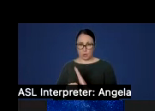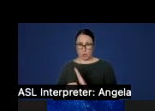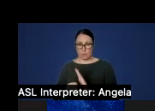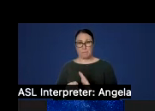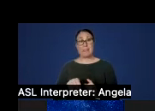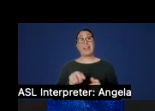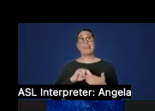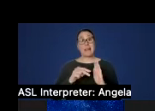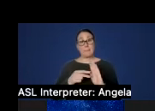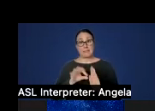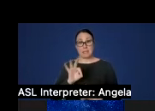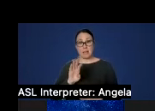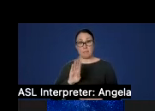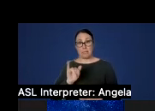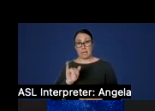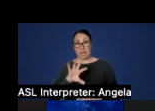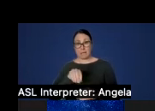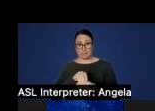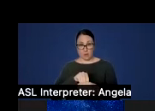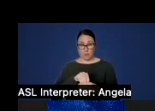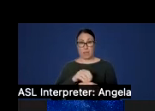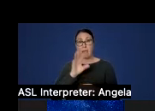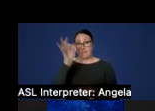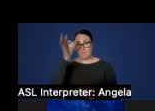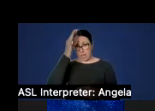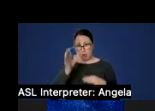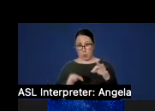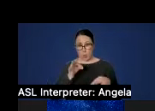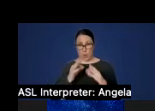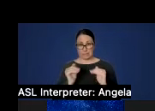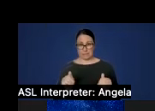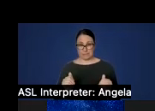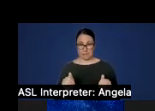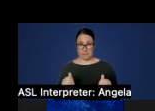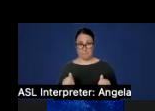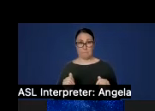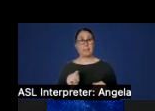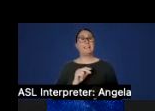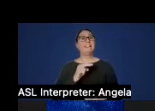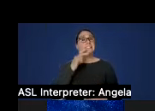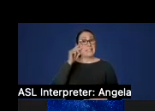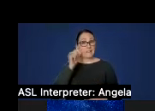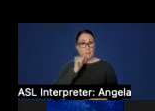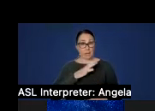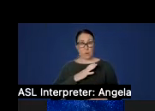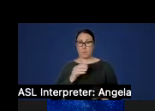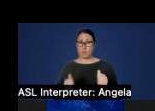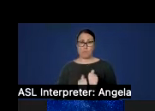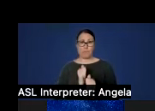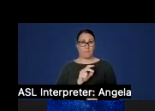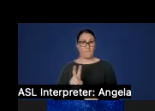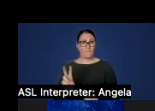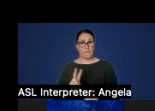of the FBI and the federal court system. Native American women are the most victimized group in the